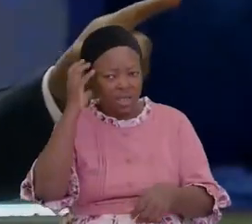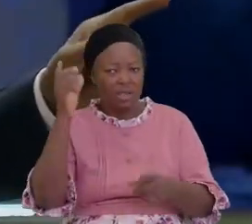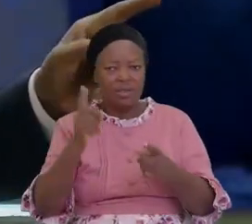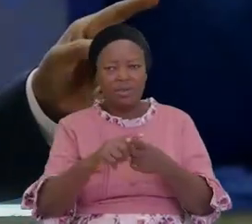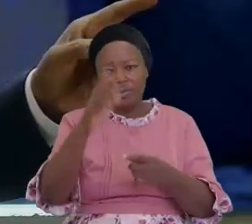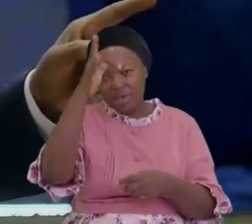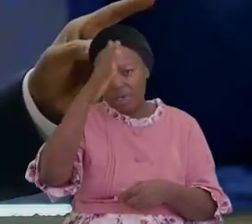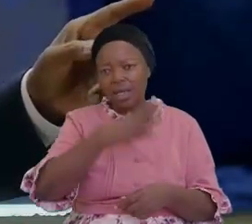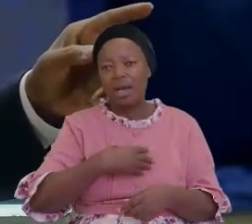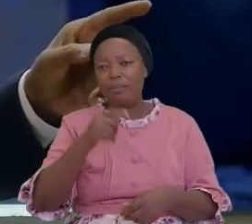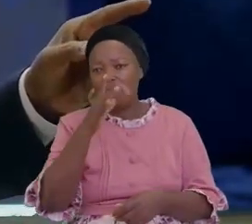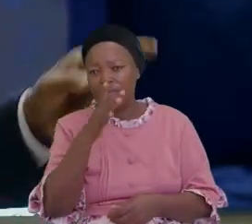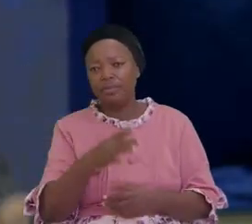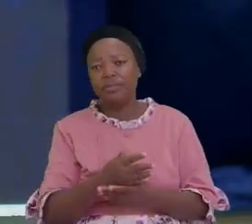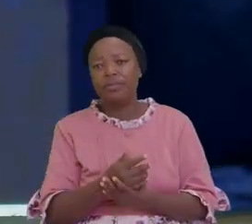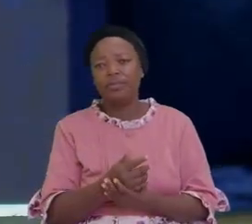Mama.